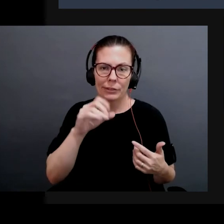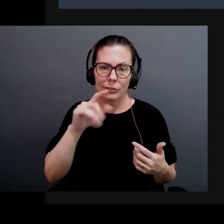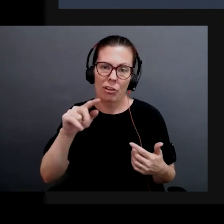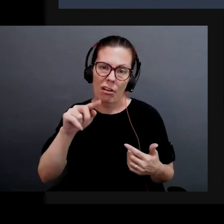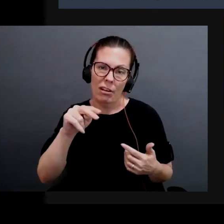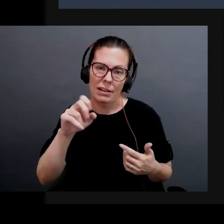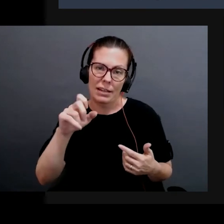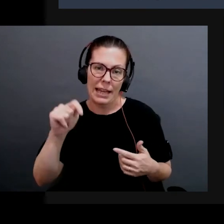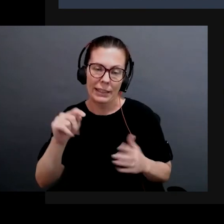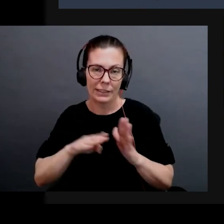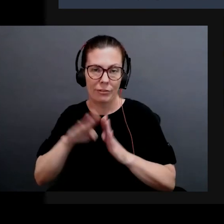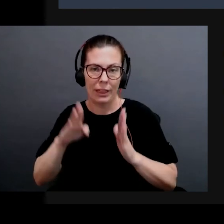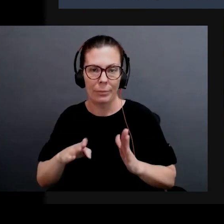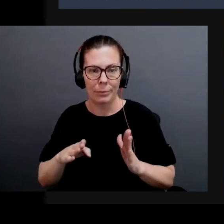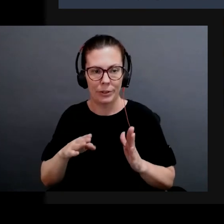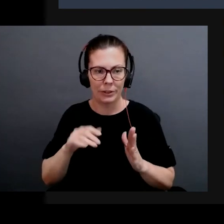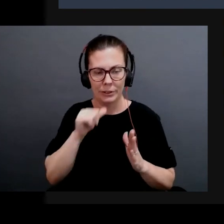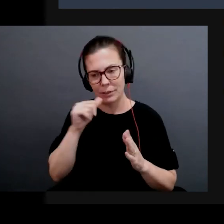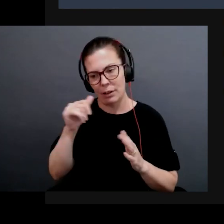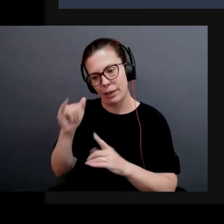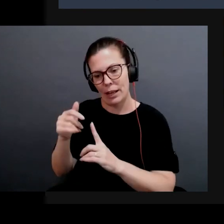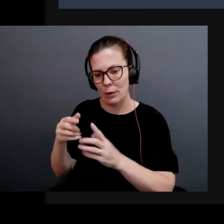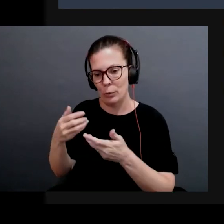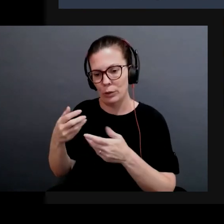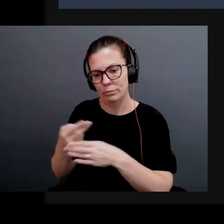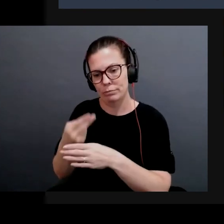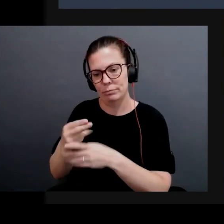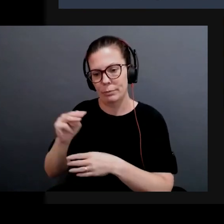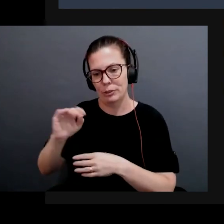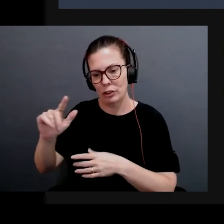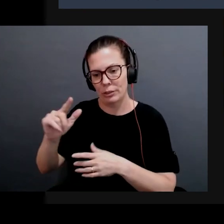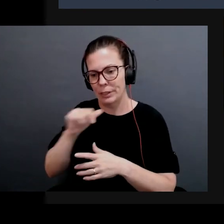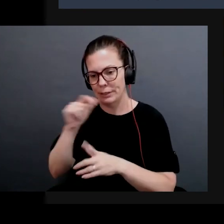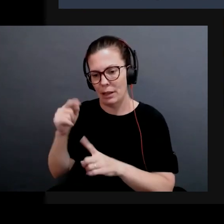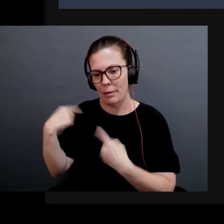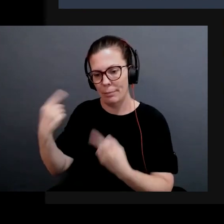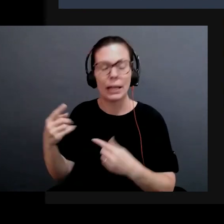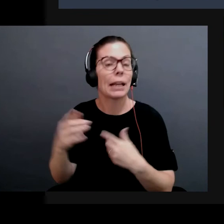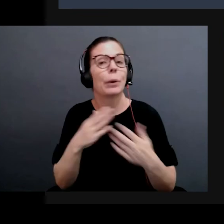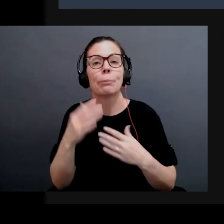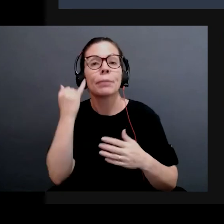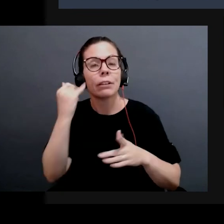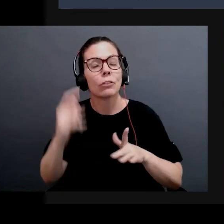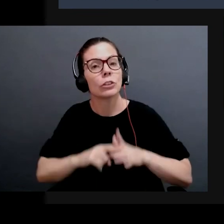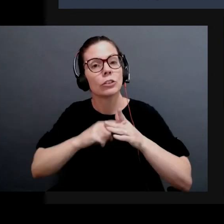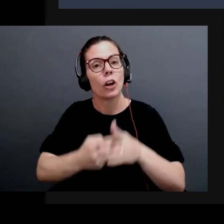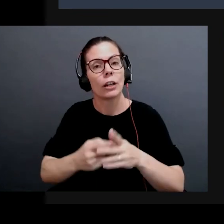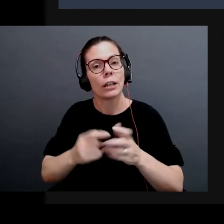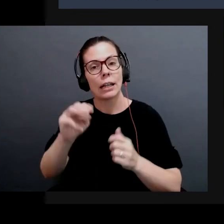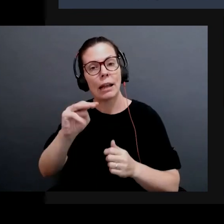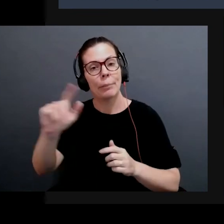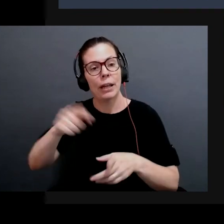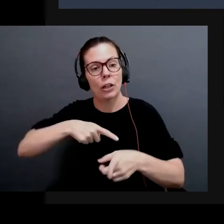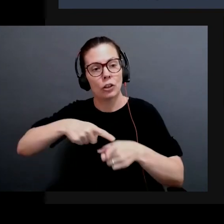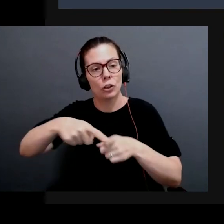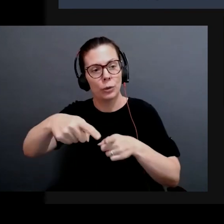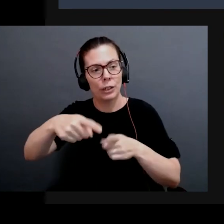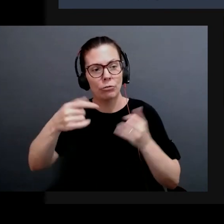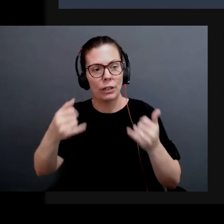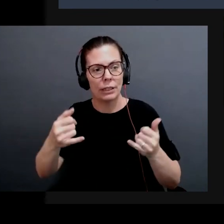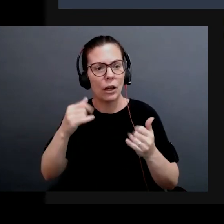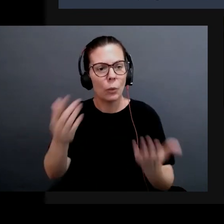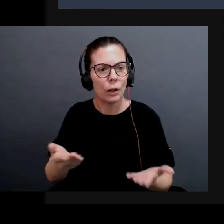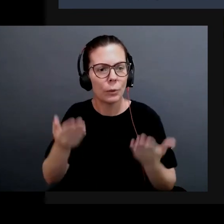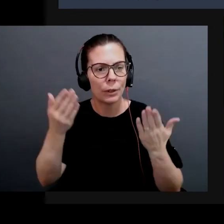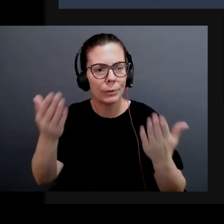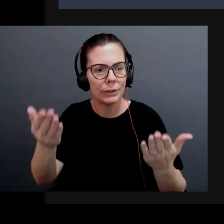Not that I can't do machine learning, but it's not been part of my career. If you were just starting out in an ML career right now, what recommendations would you have